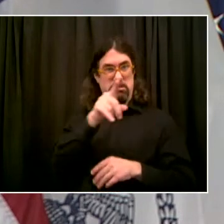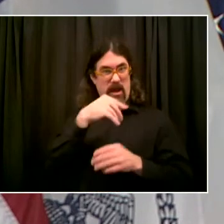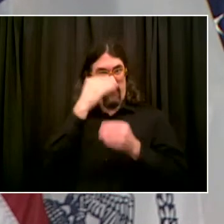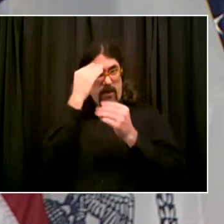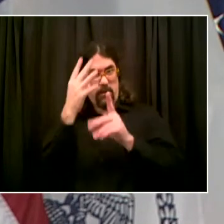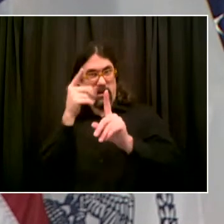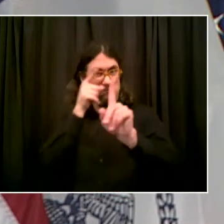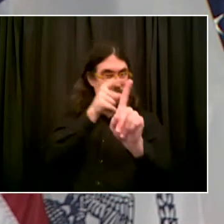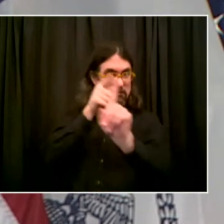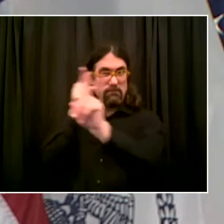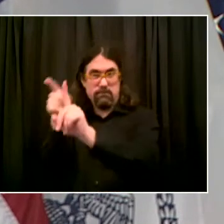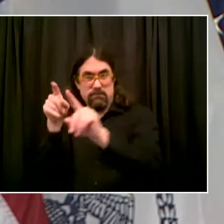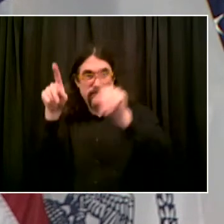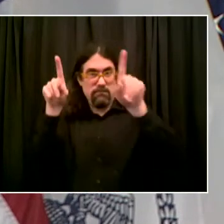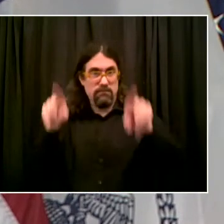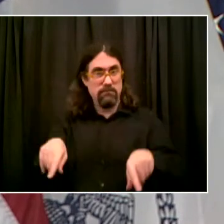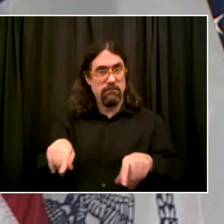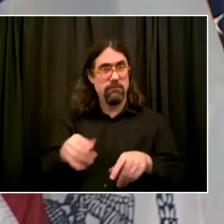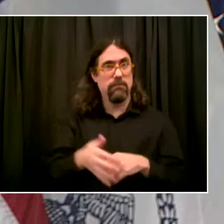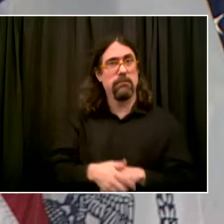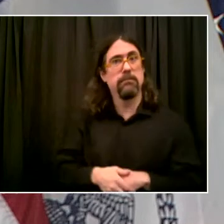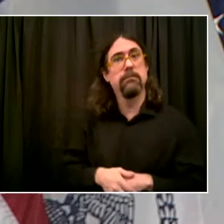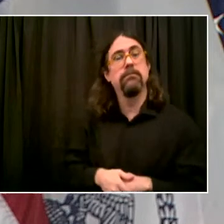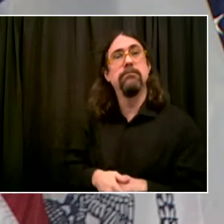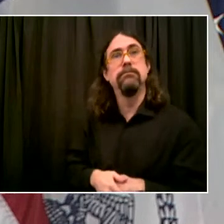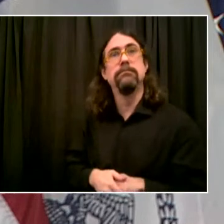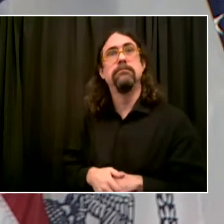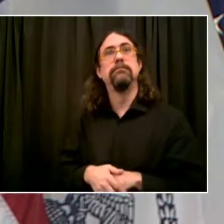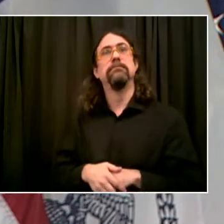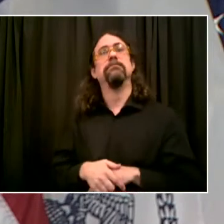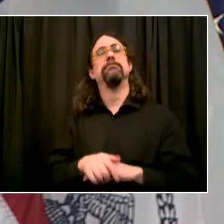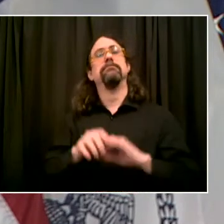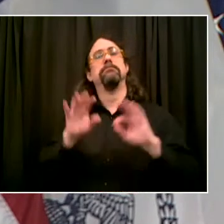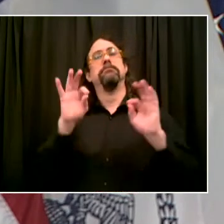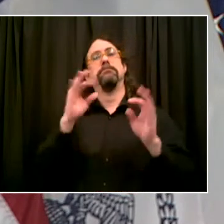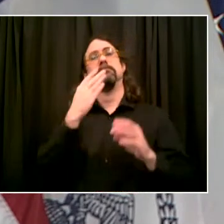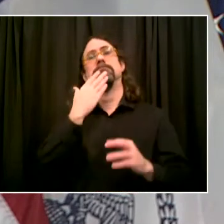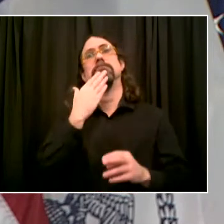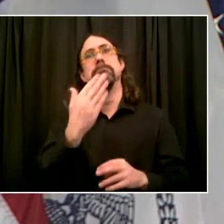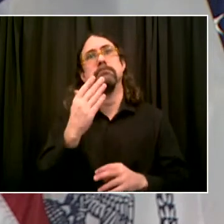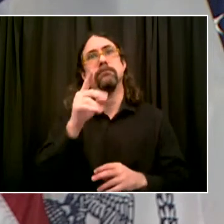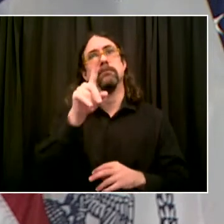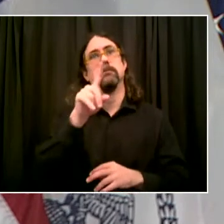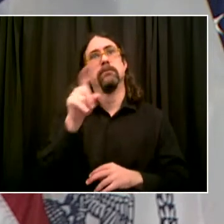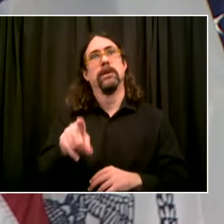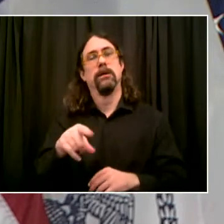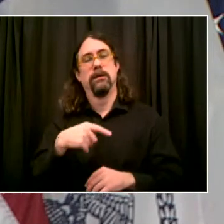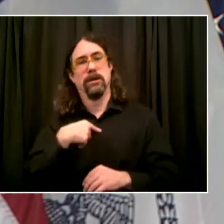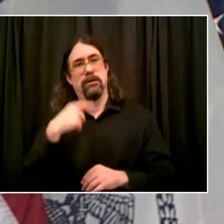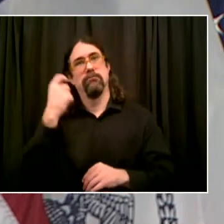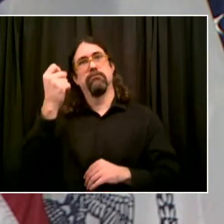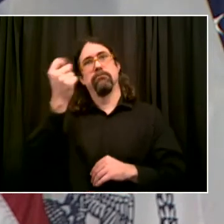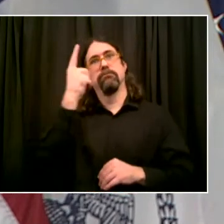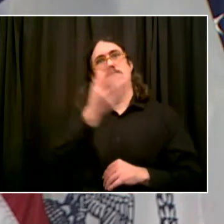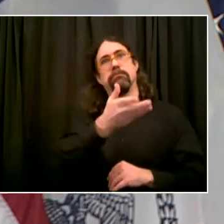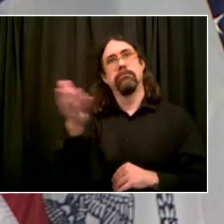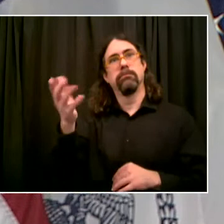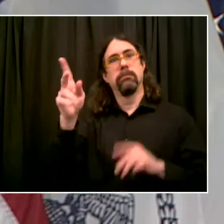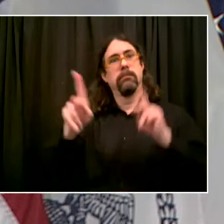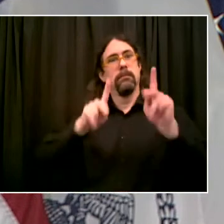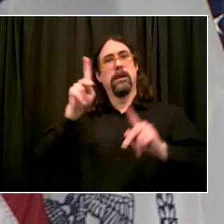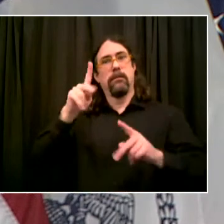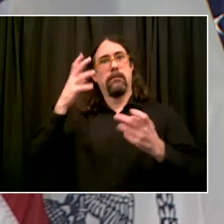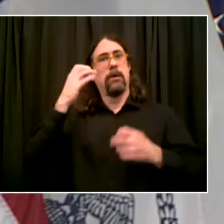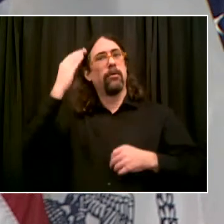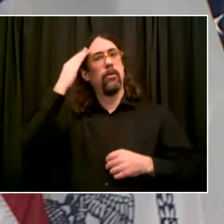you, we know for sure that the clear majority of those folks are people who serve New York City. This